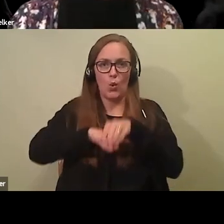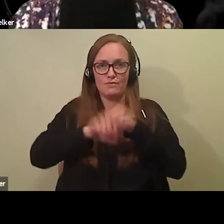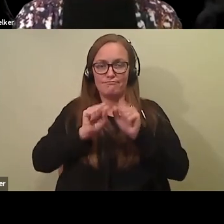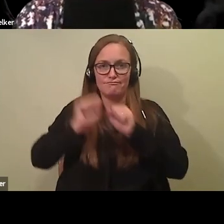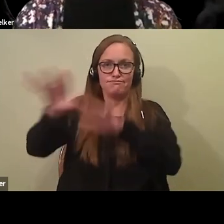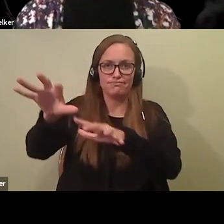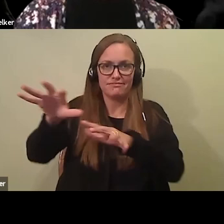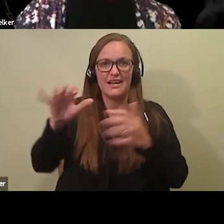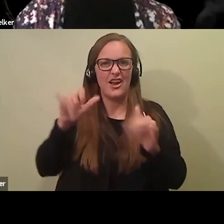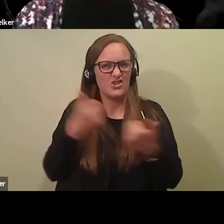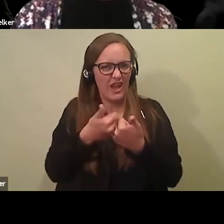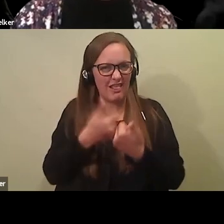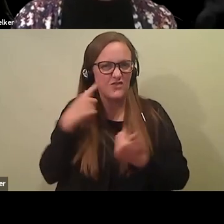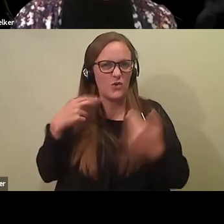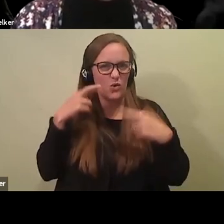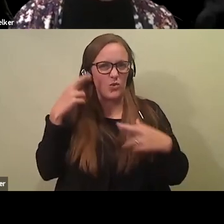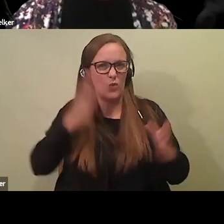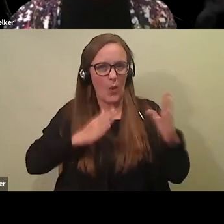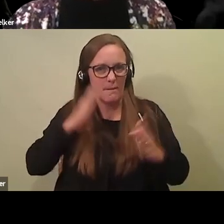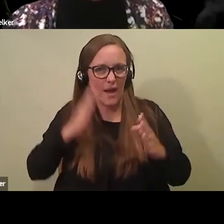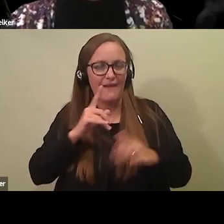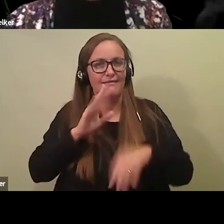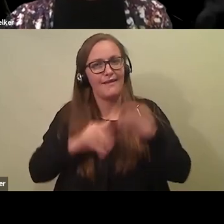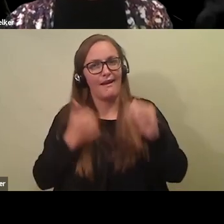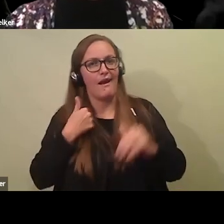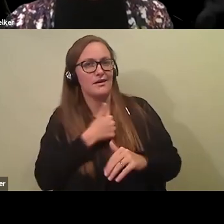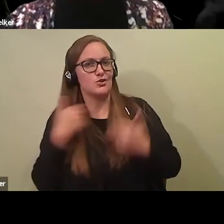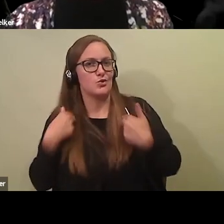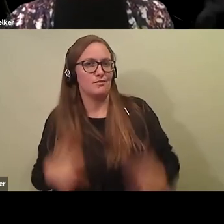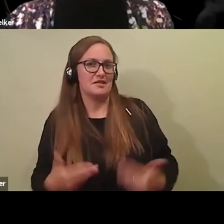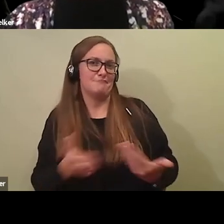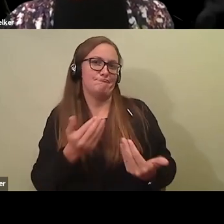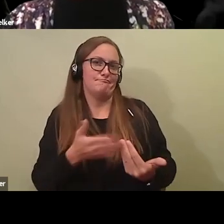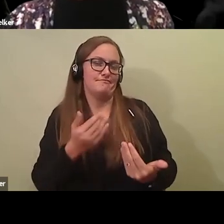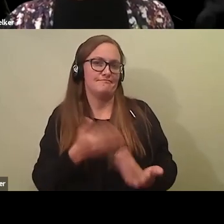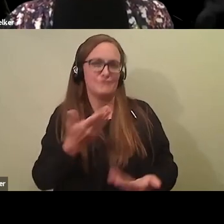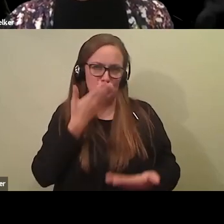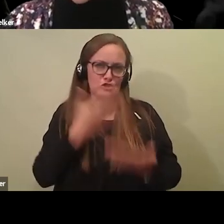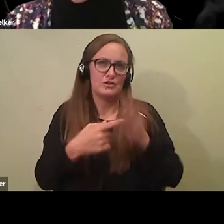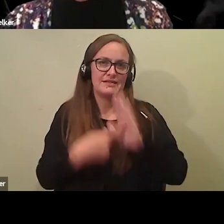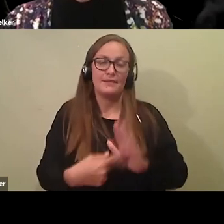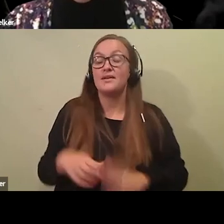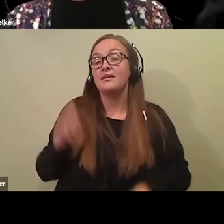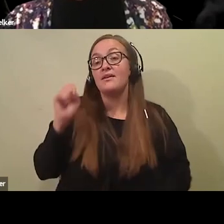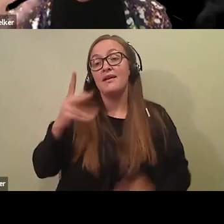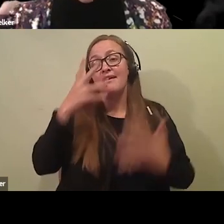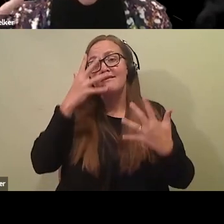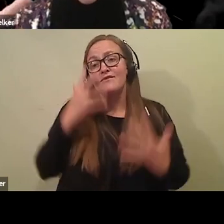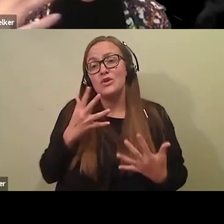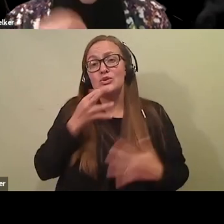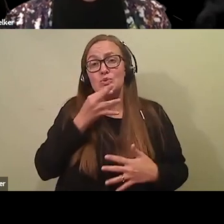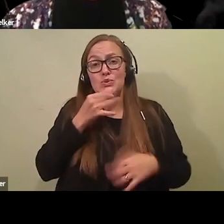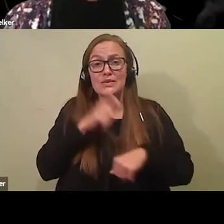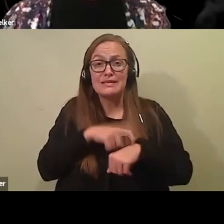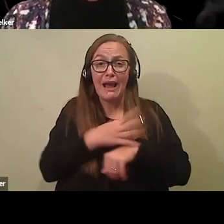robot to understand than us humans. I think that's a really good example. Right, exactly. So unfortunately, we are almost at the end